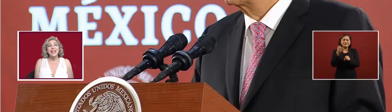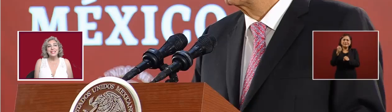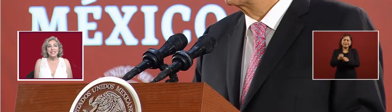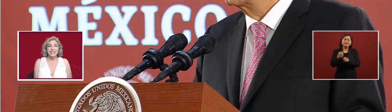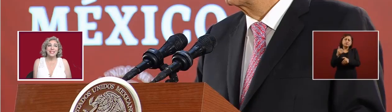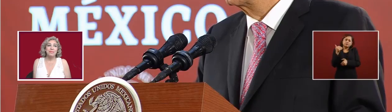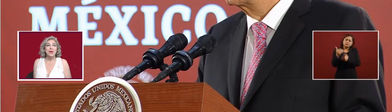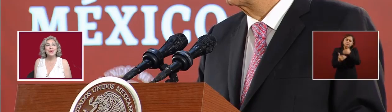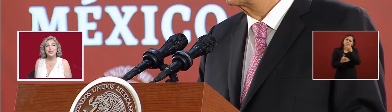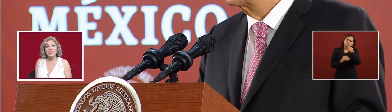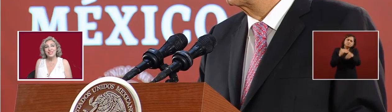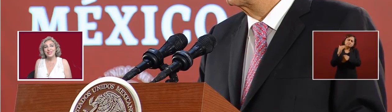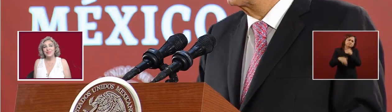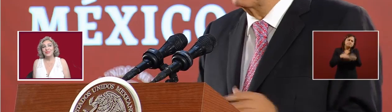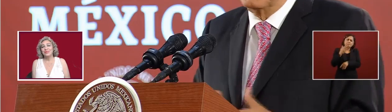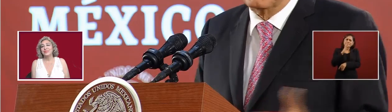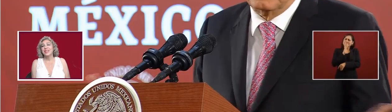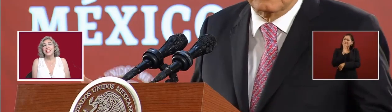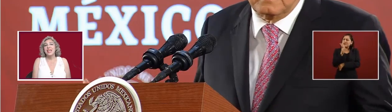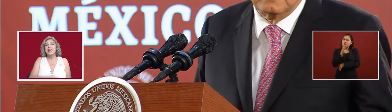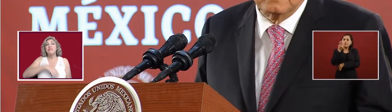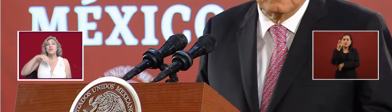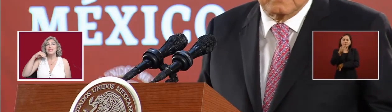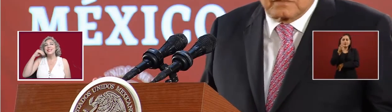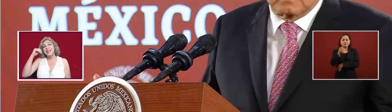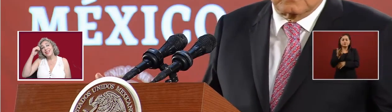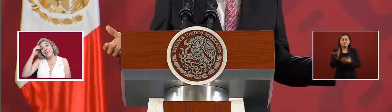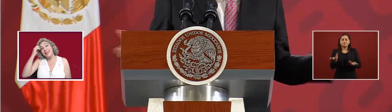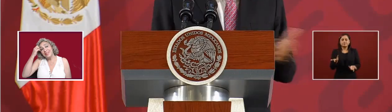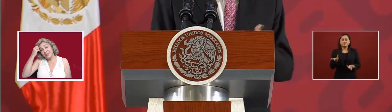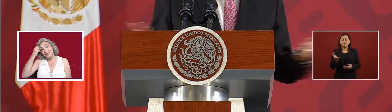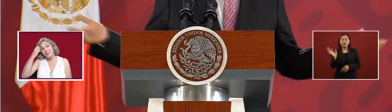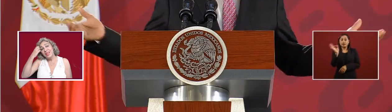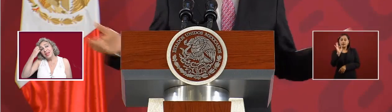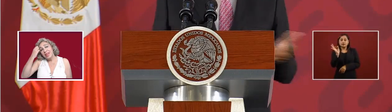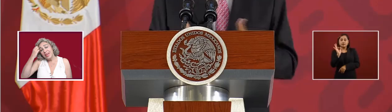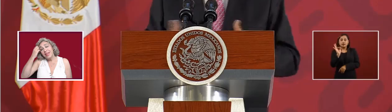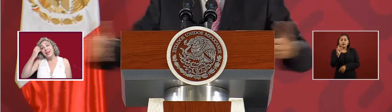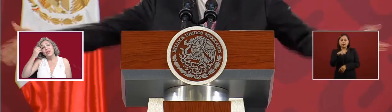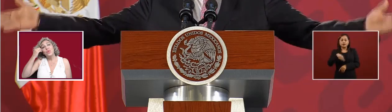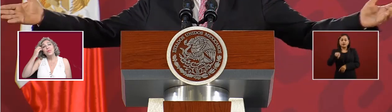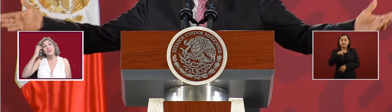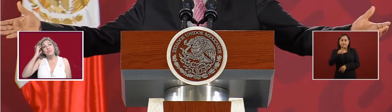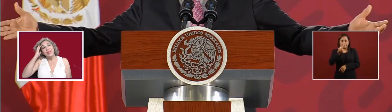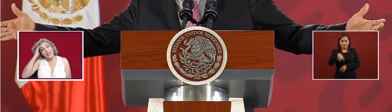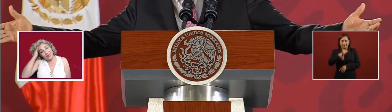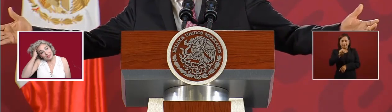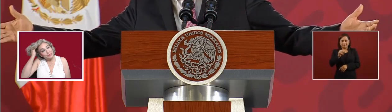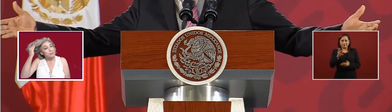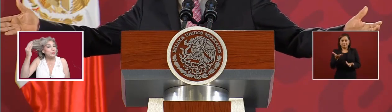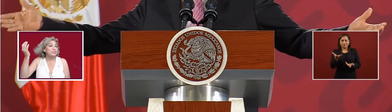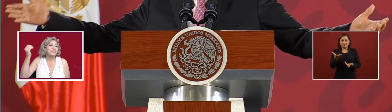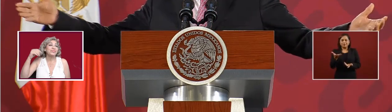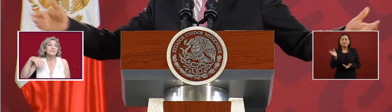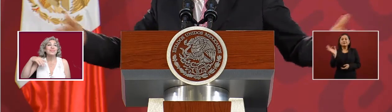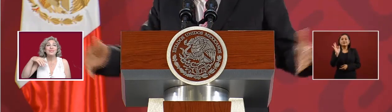we've advanced in the most if it wasn't like that we would be